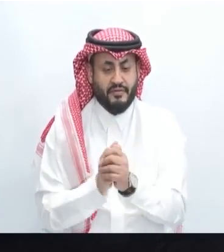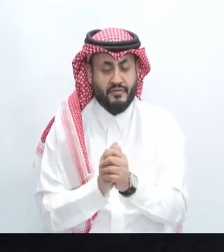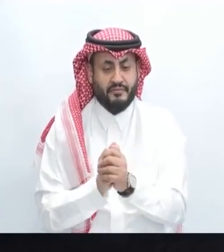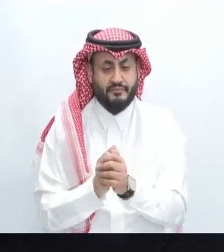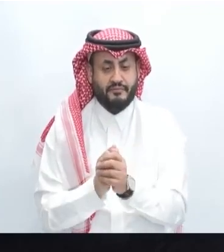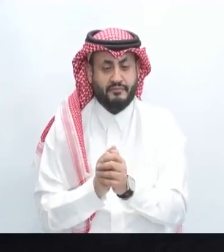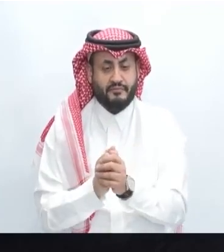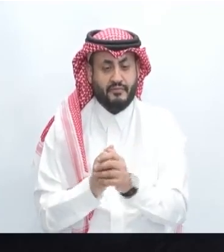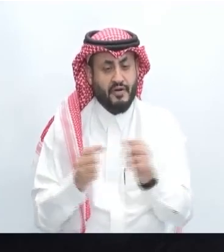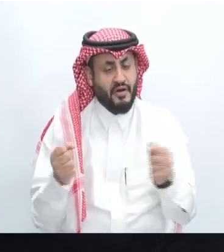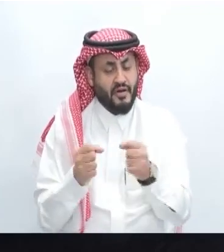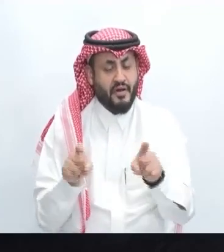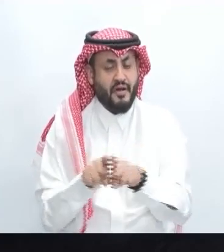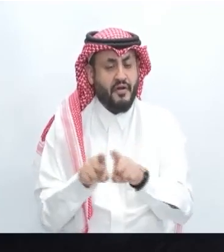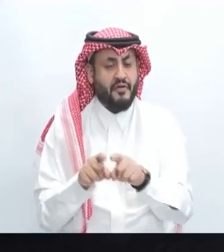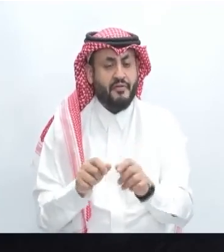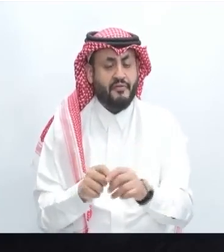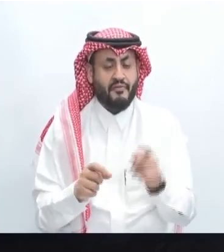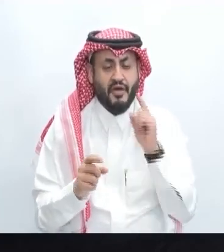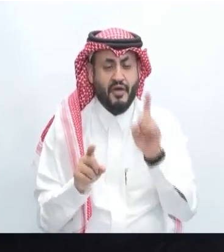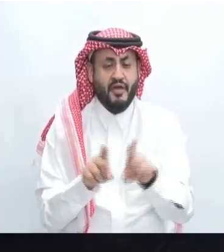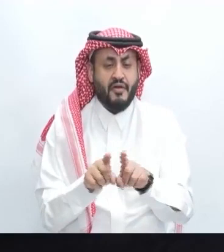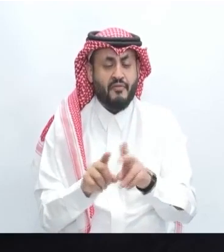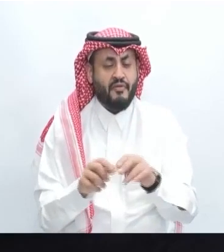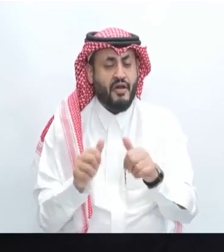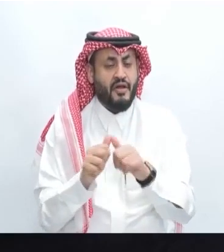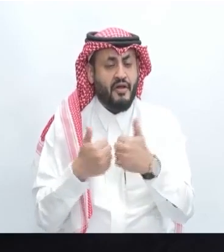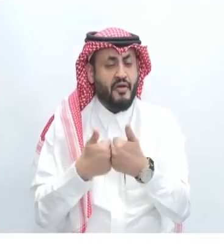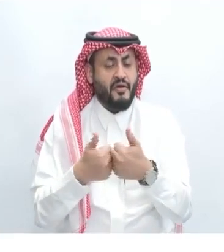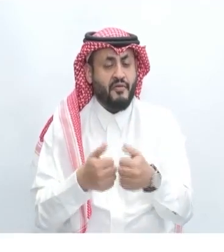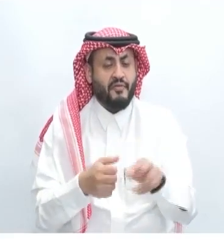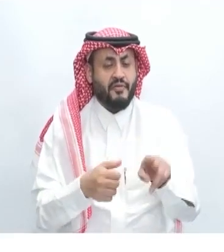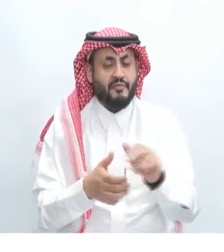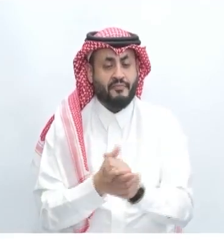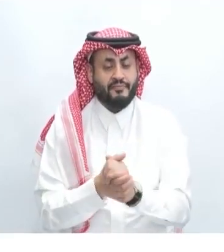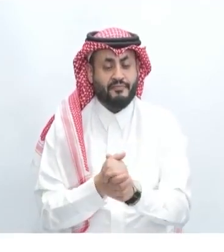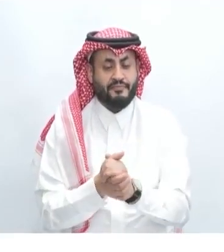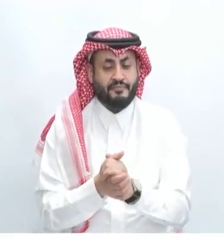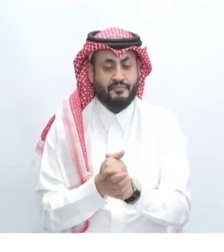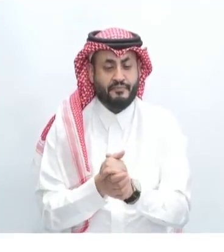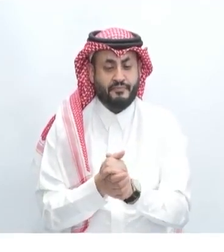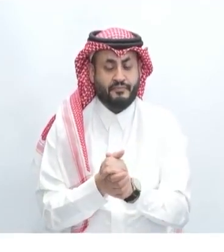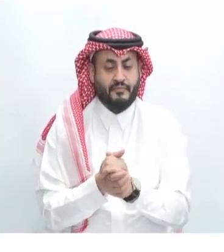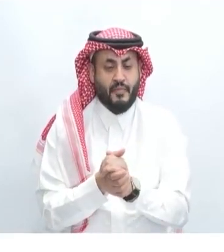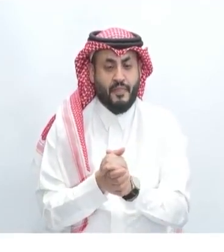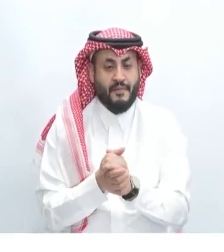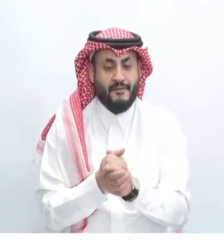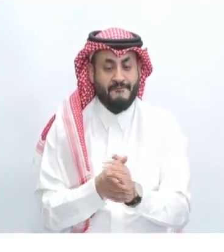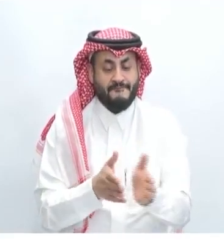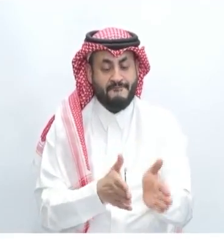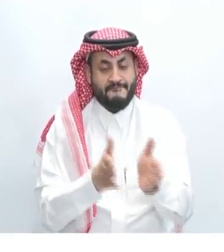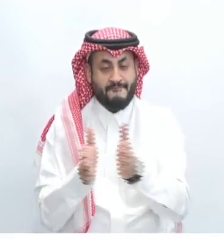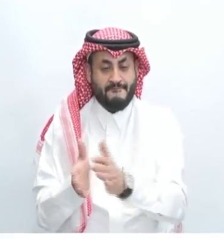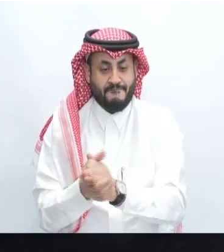with people who are next to you or a classmate. And also, we did listen